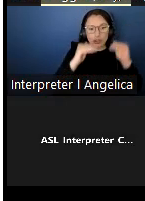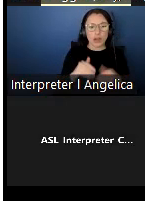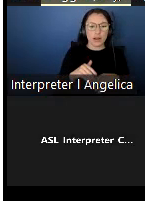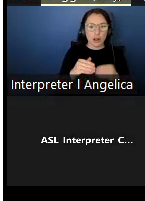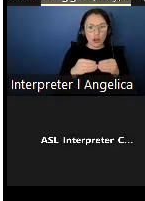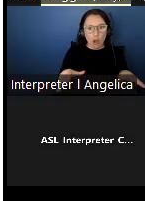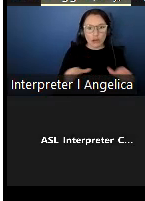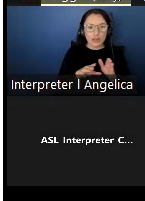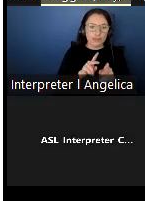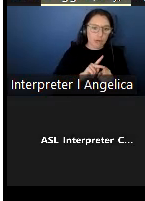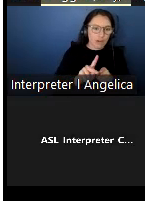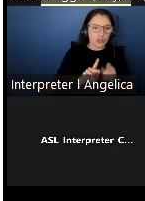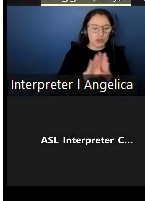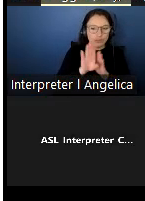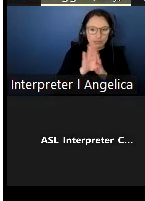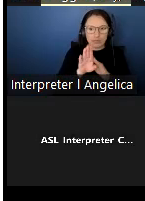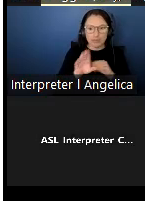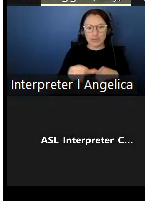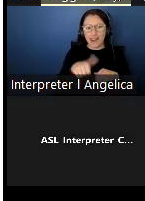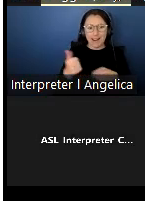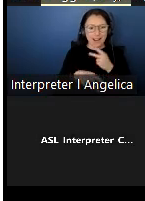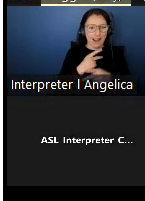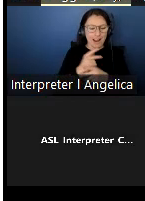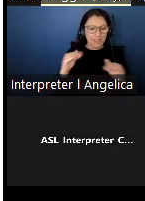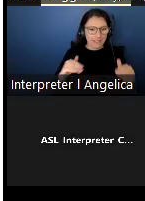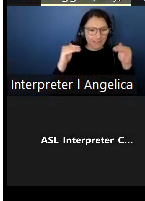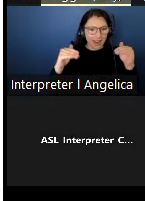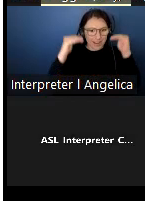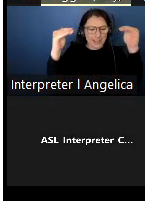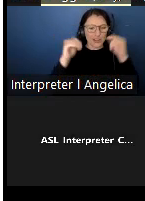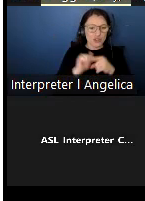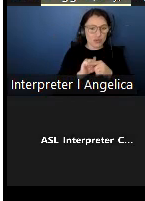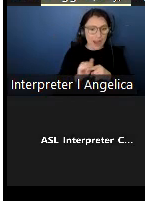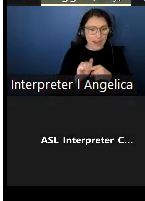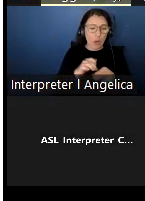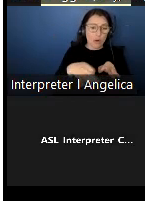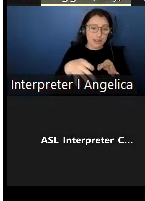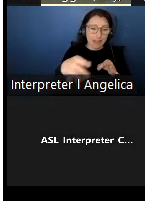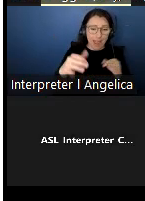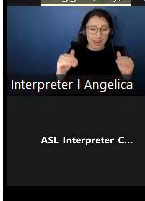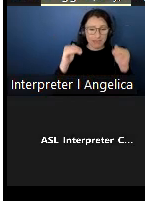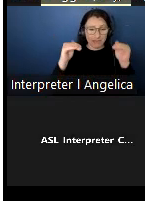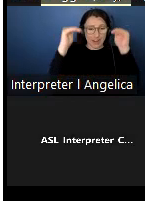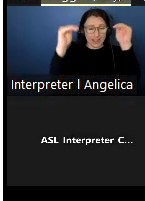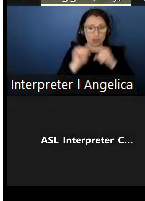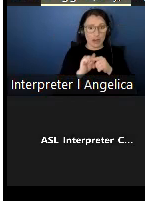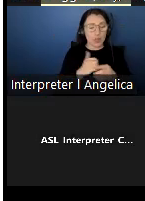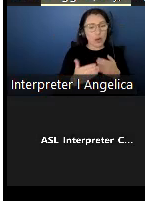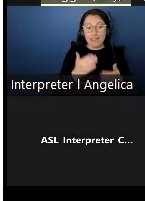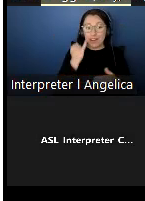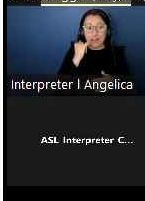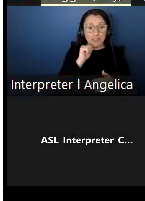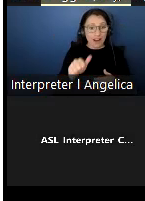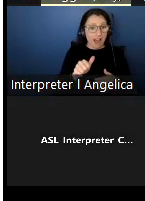be a loss in any kind of advanced training or a delay in any kind of advanced training. So even if they don't leave the position, it